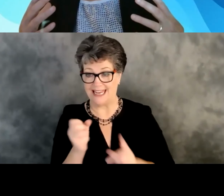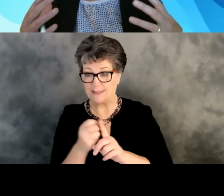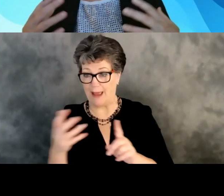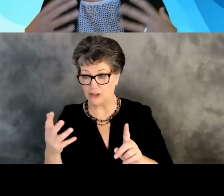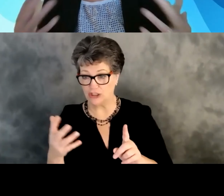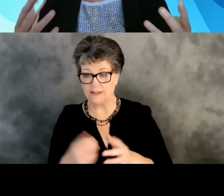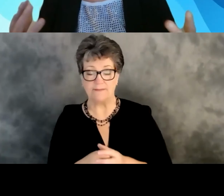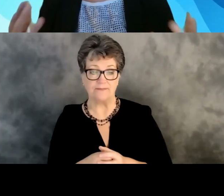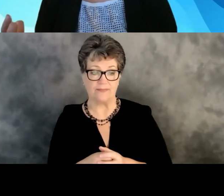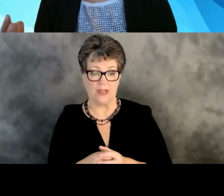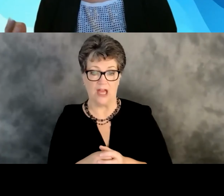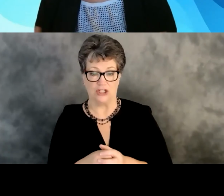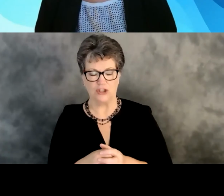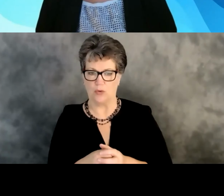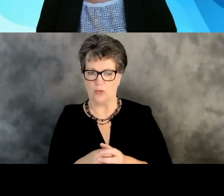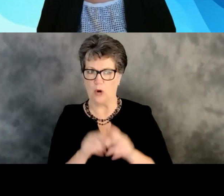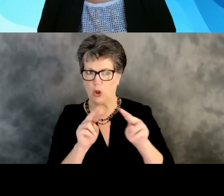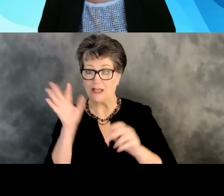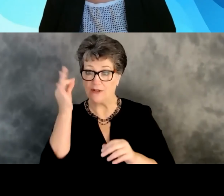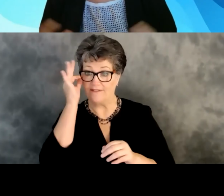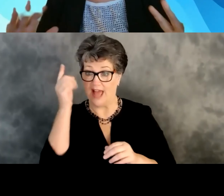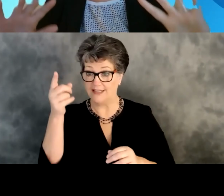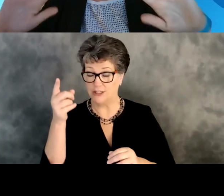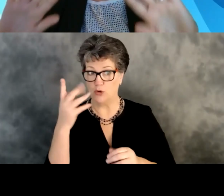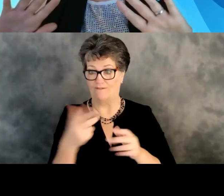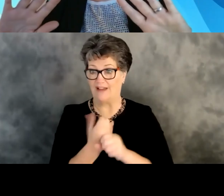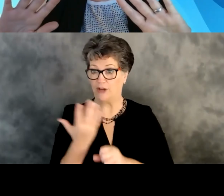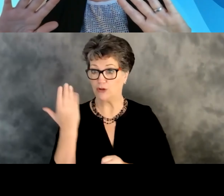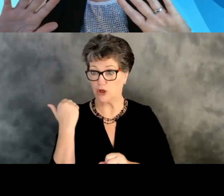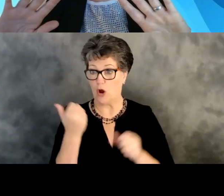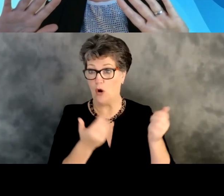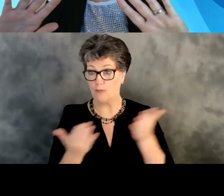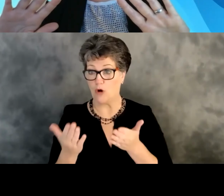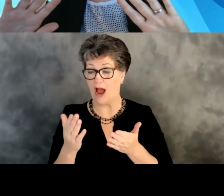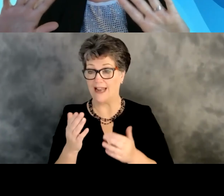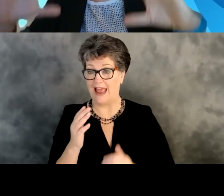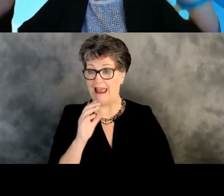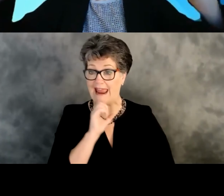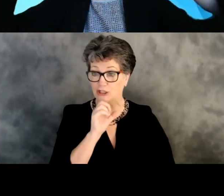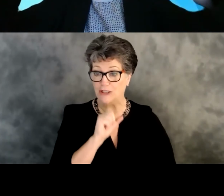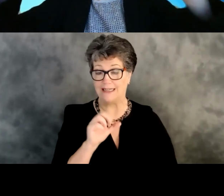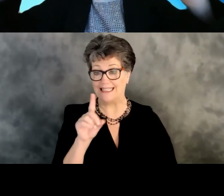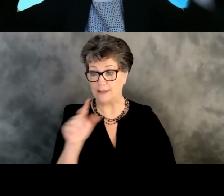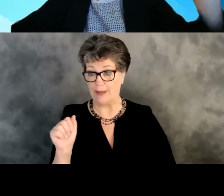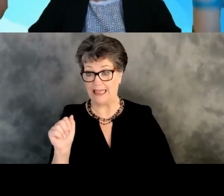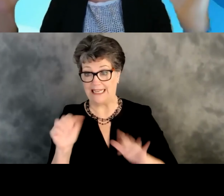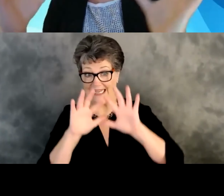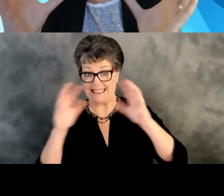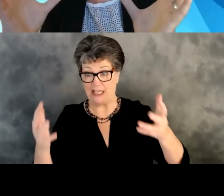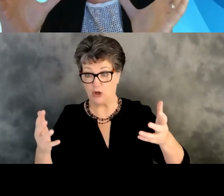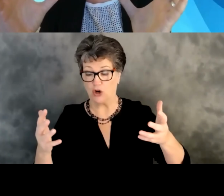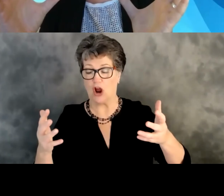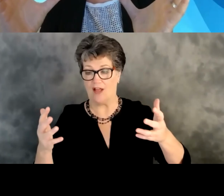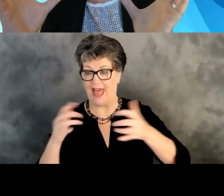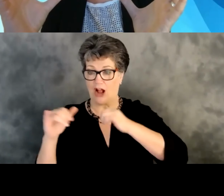So we are looking into the feds, for example, who 5 years ago brought aging and disability centers together under that common